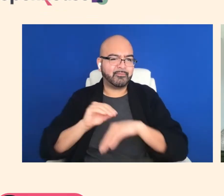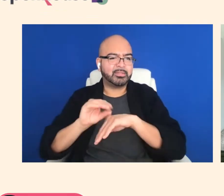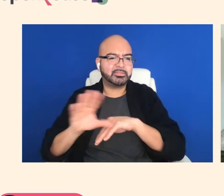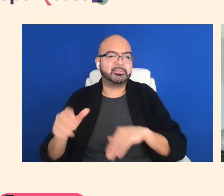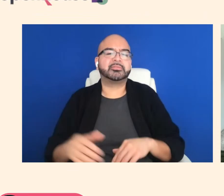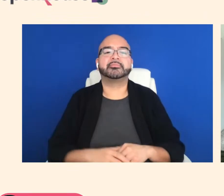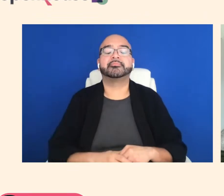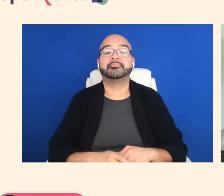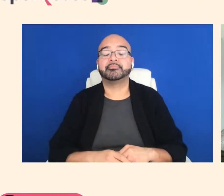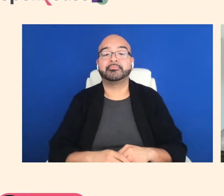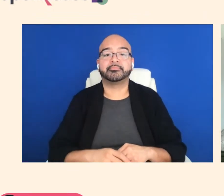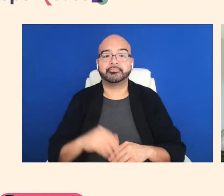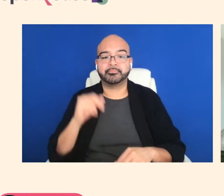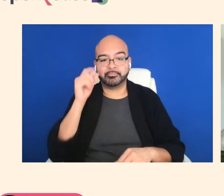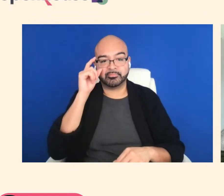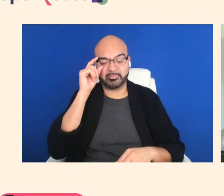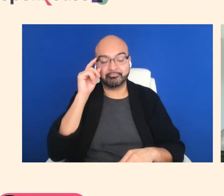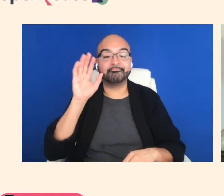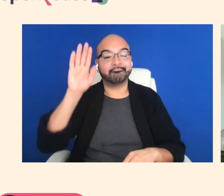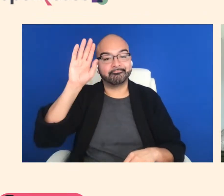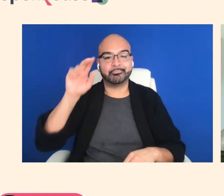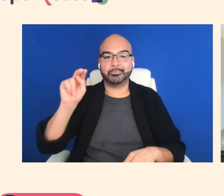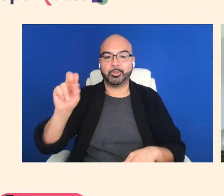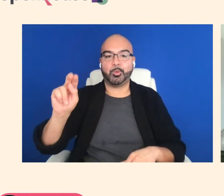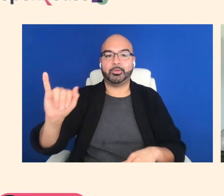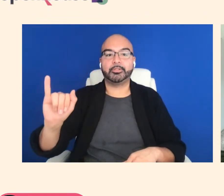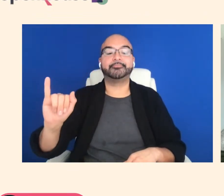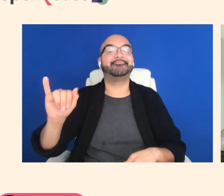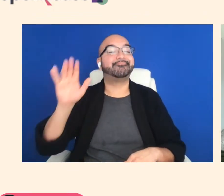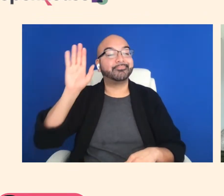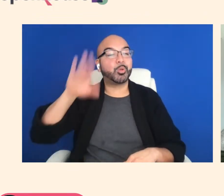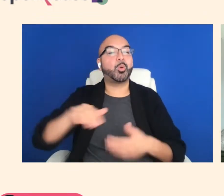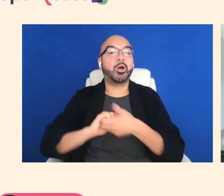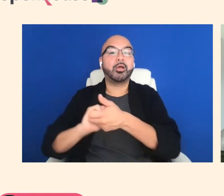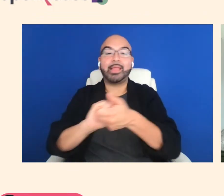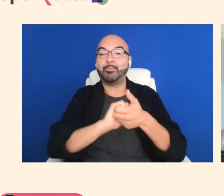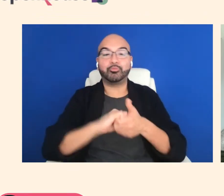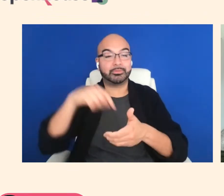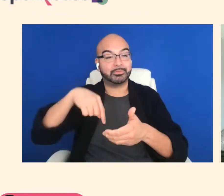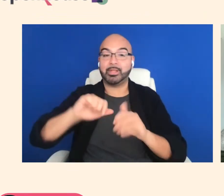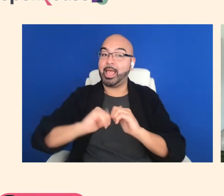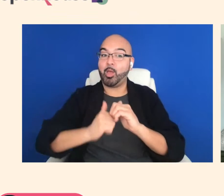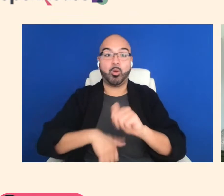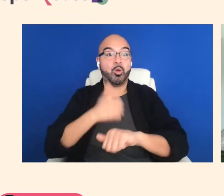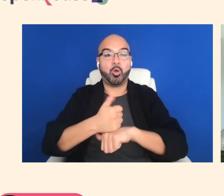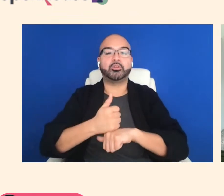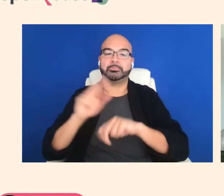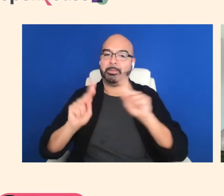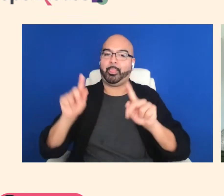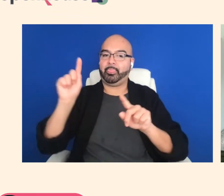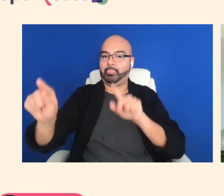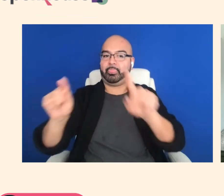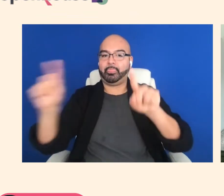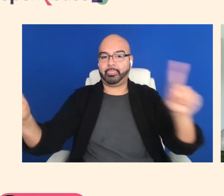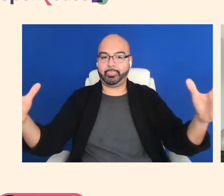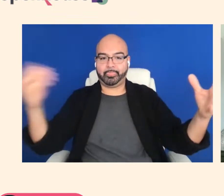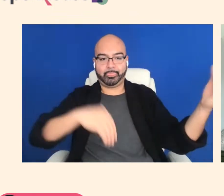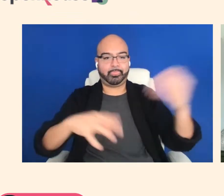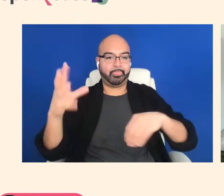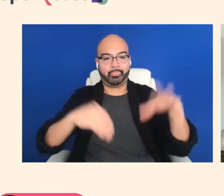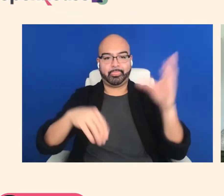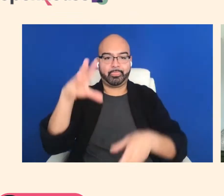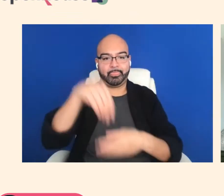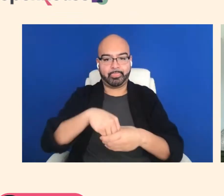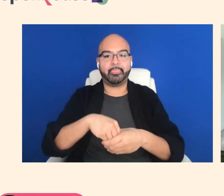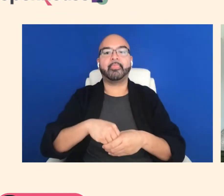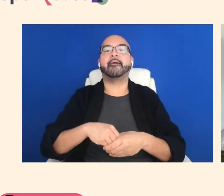Cooperatives are formed. The key to cooperatives are the people. And Mm, cooperatives are formed according to a collective